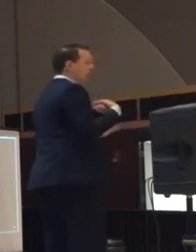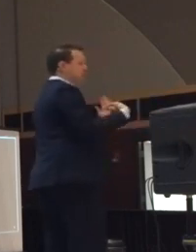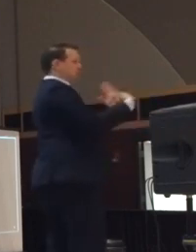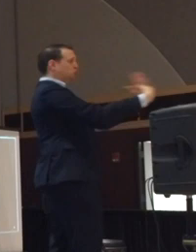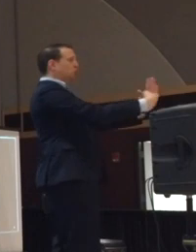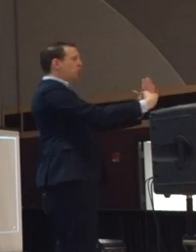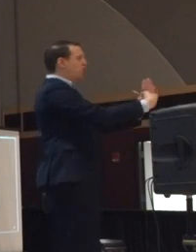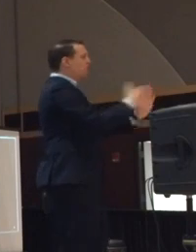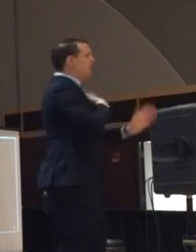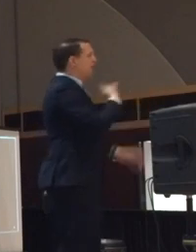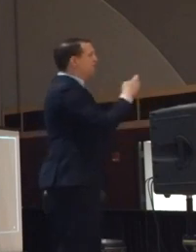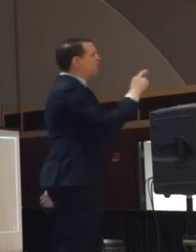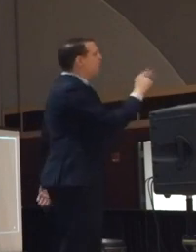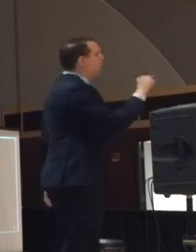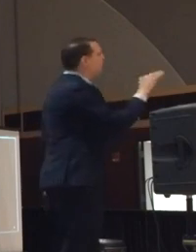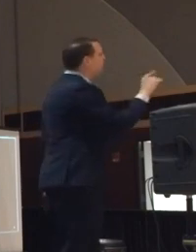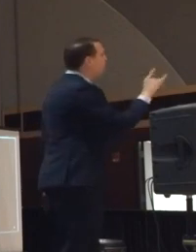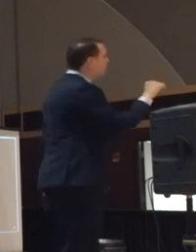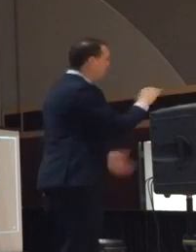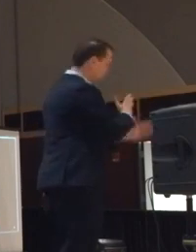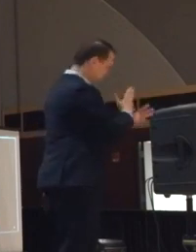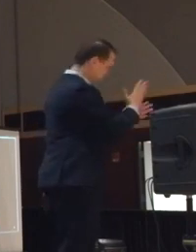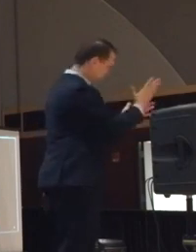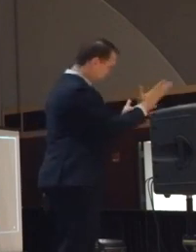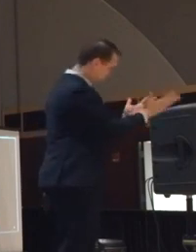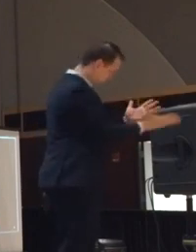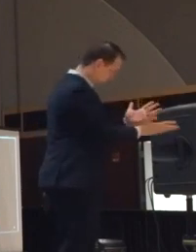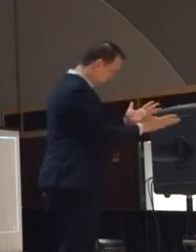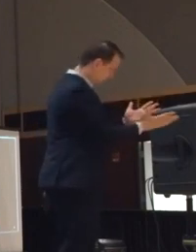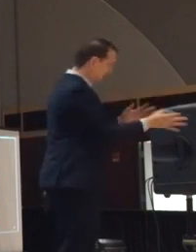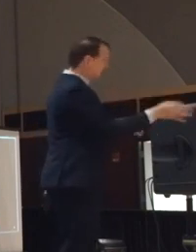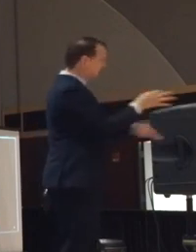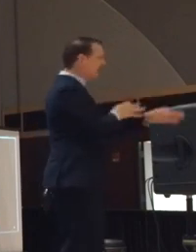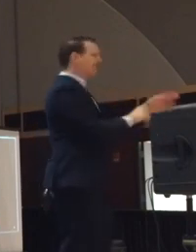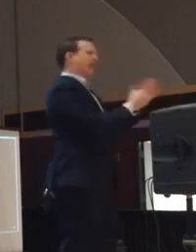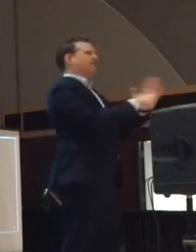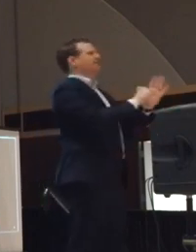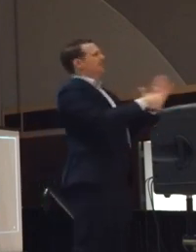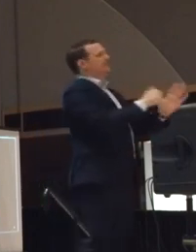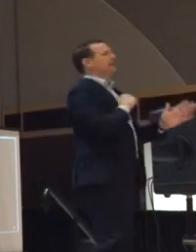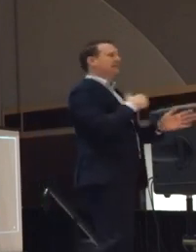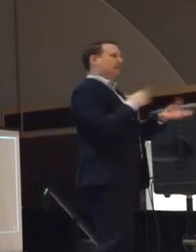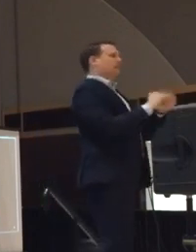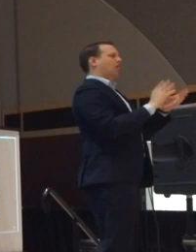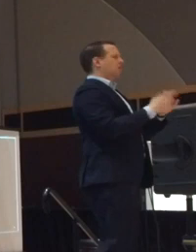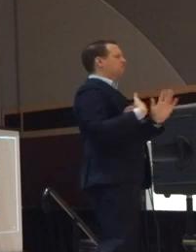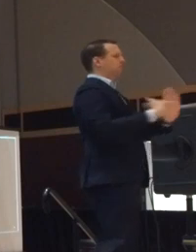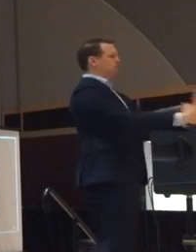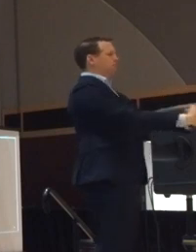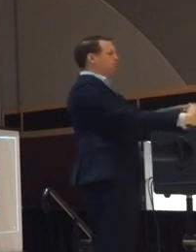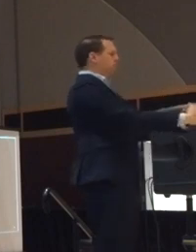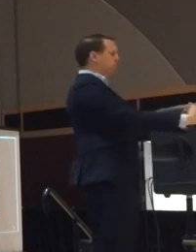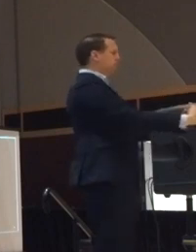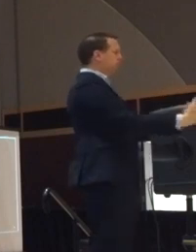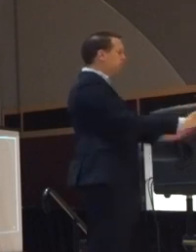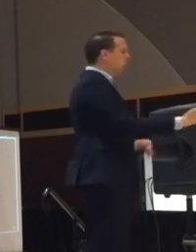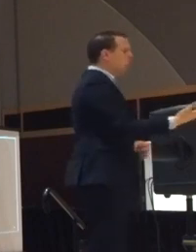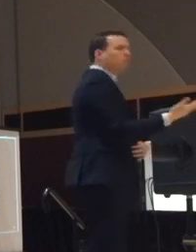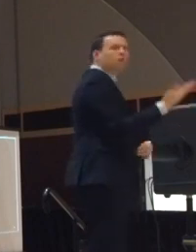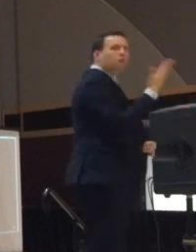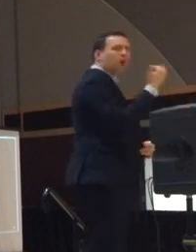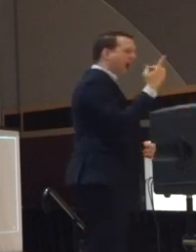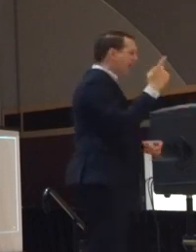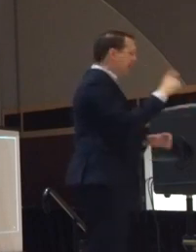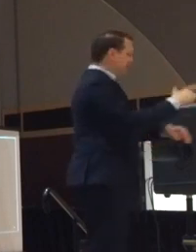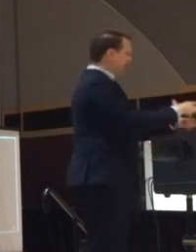showed the portfolio rather than emphasize myself. So why did I put on there, you have to touch to